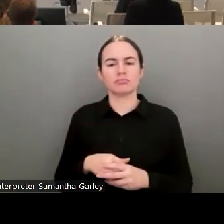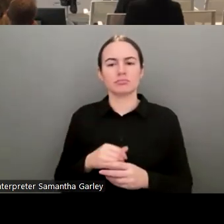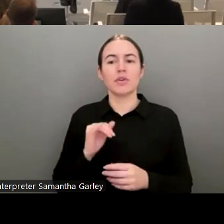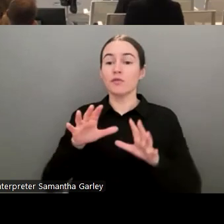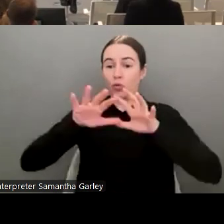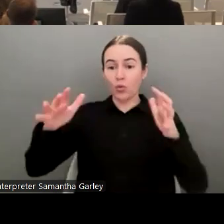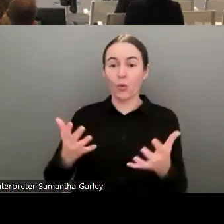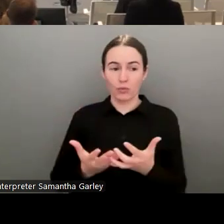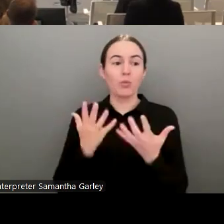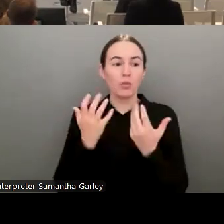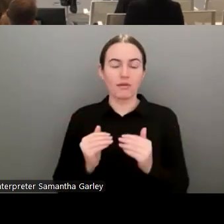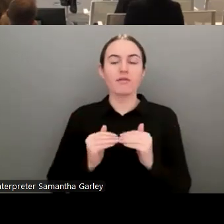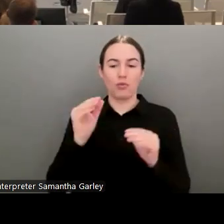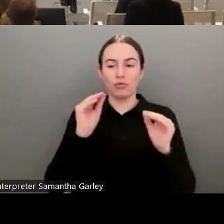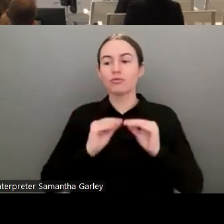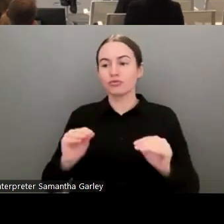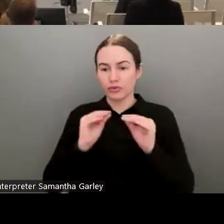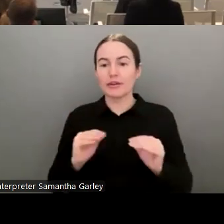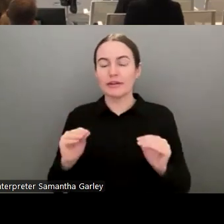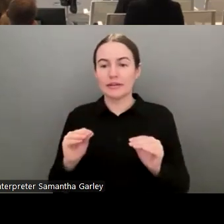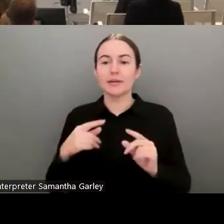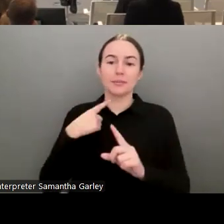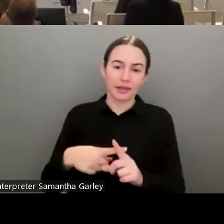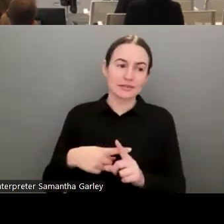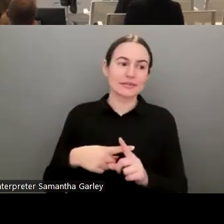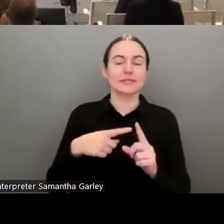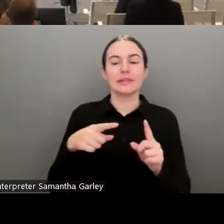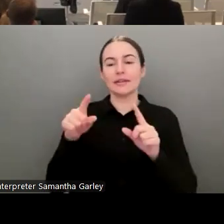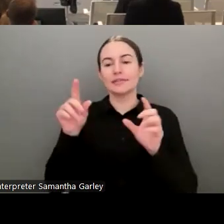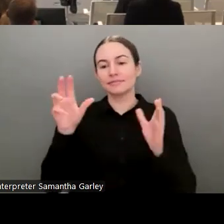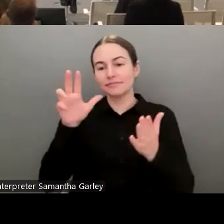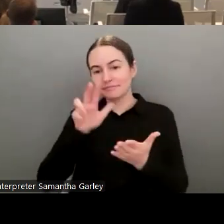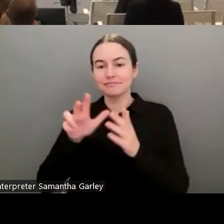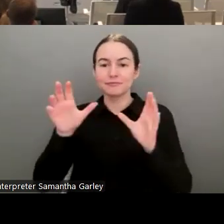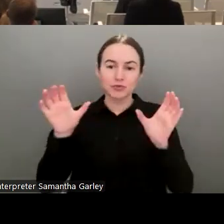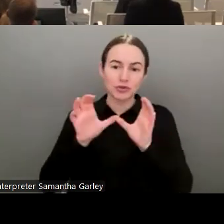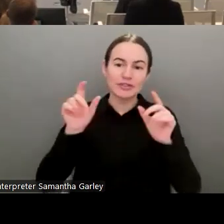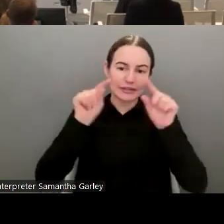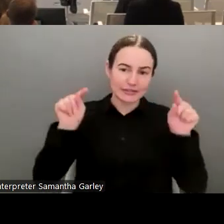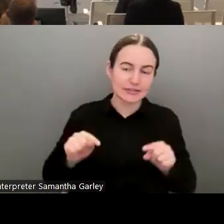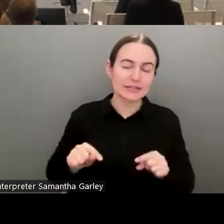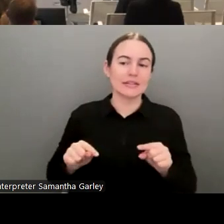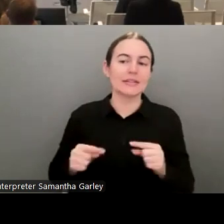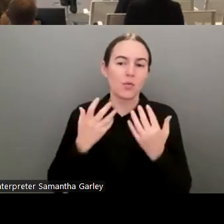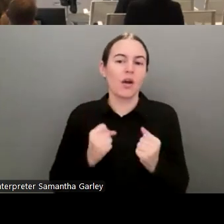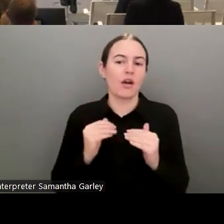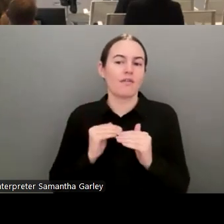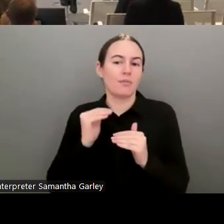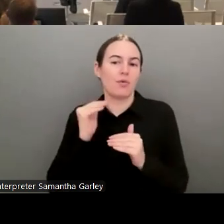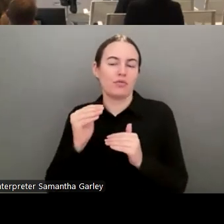and there will be more certificates, so smaller kind of stepwise bonus to do this